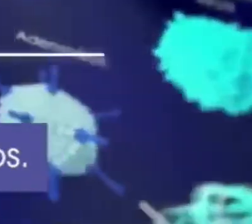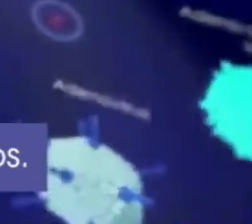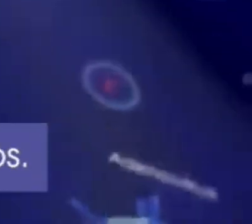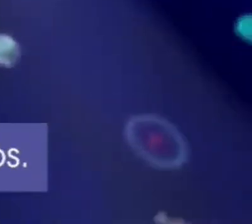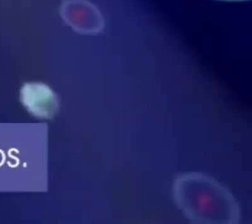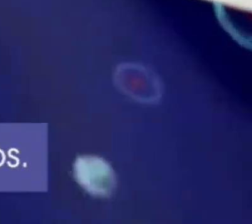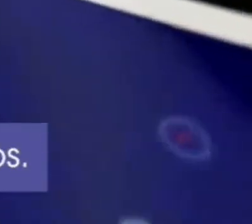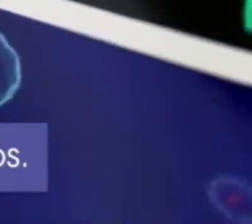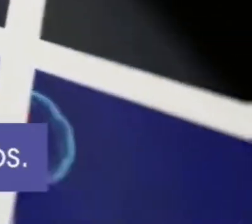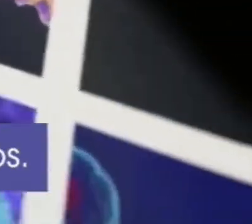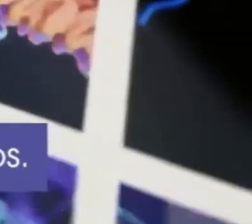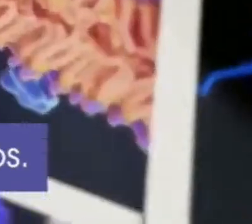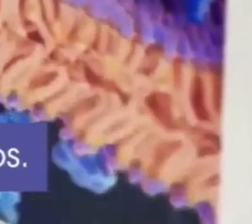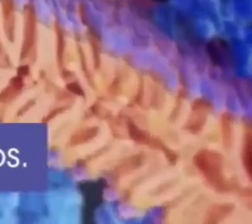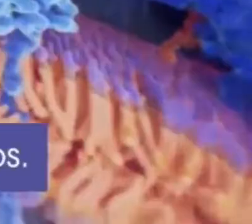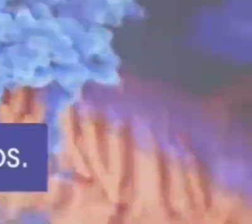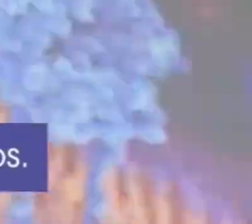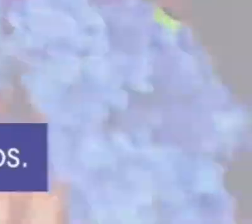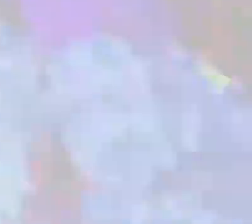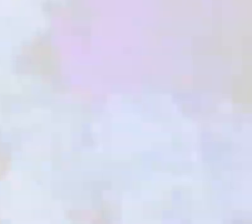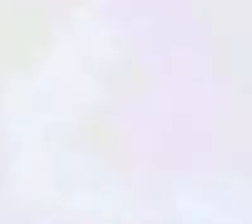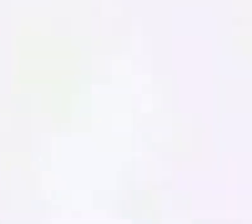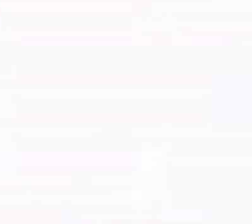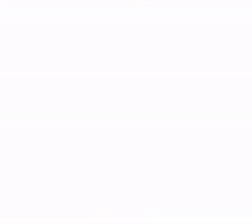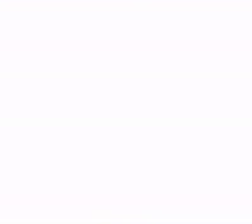patients inspire us to pioneer.